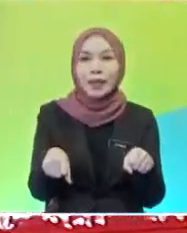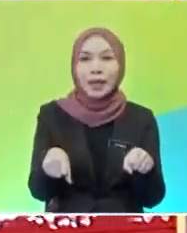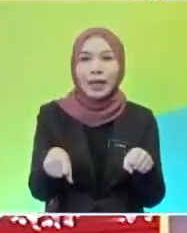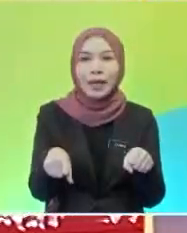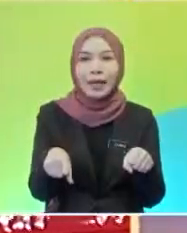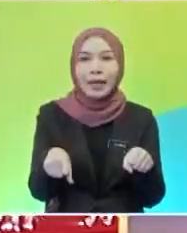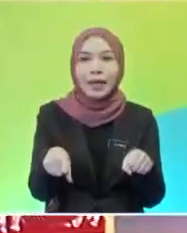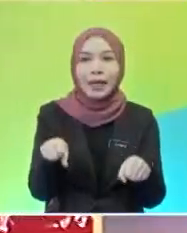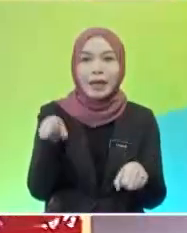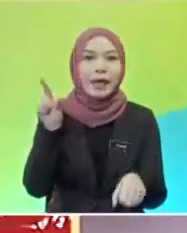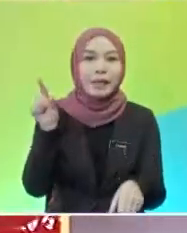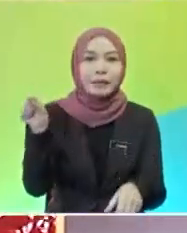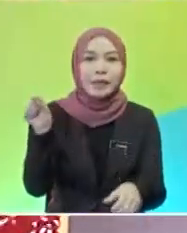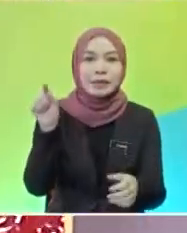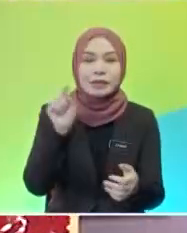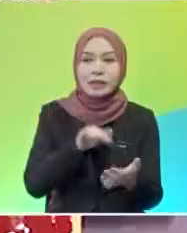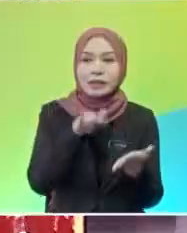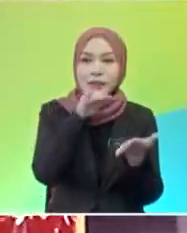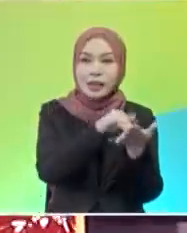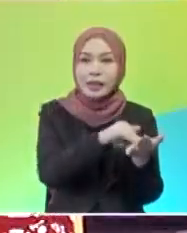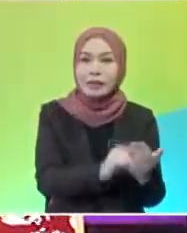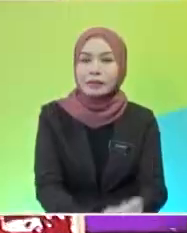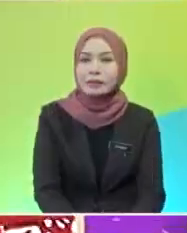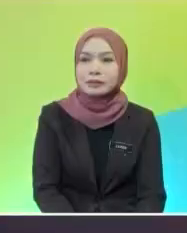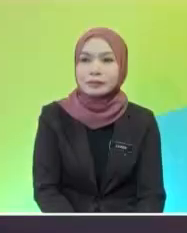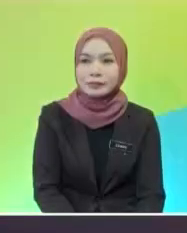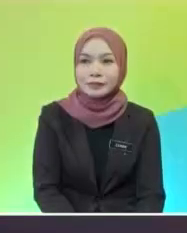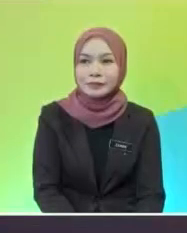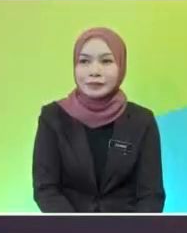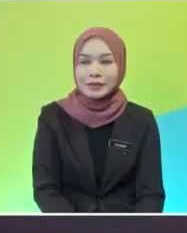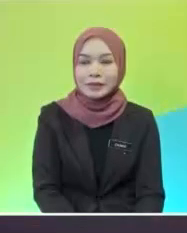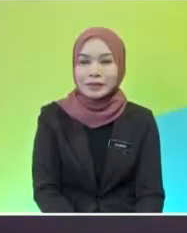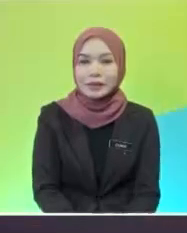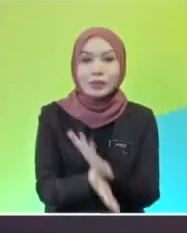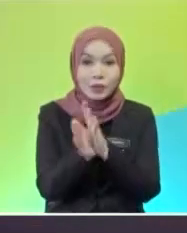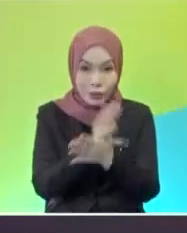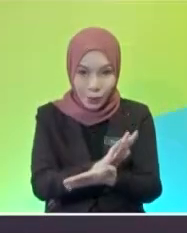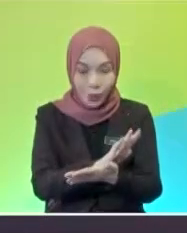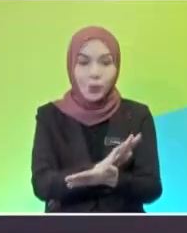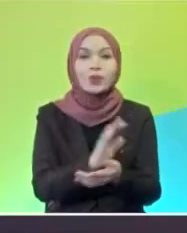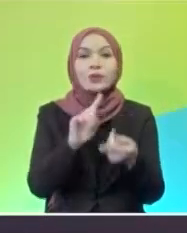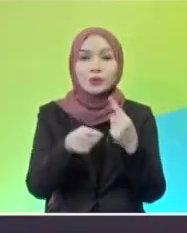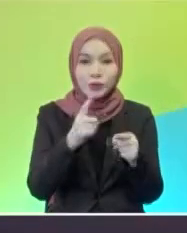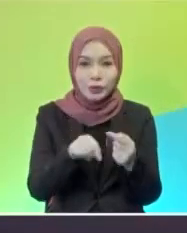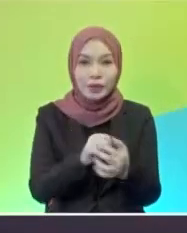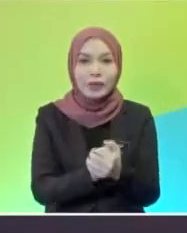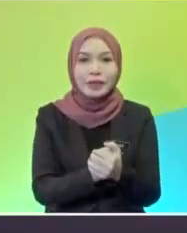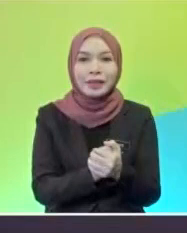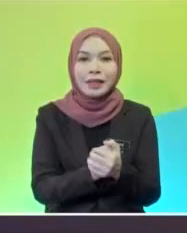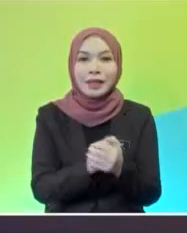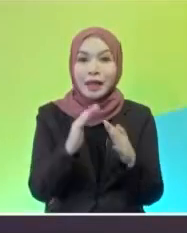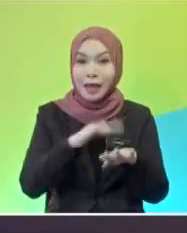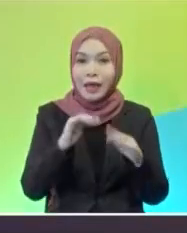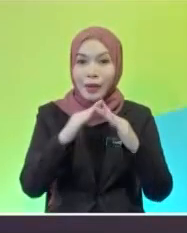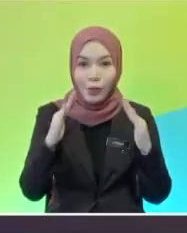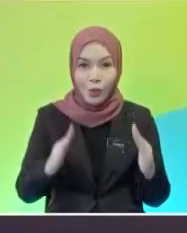in, yeah. Okay. Okay, so children at home, shapes are everywhere. Okay, but we